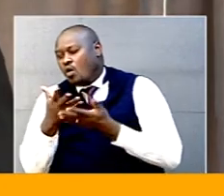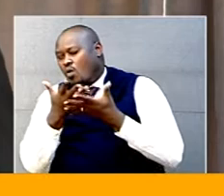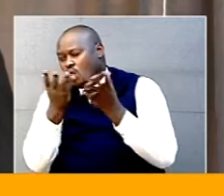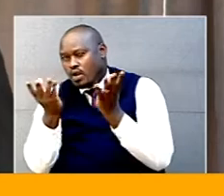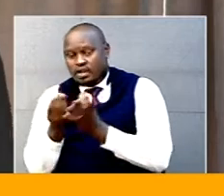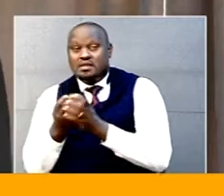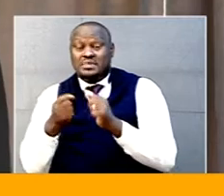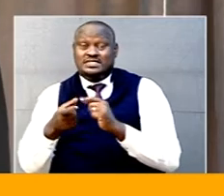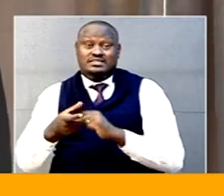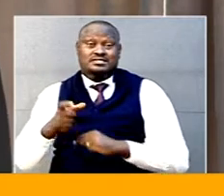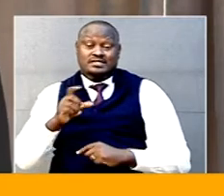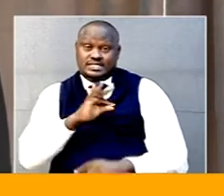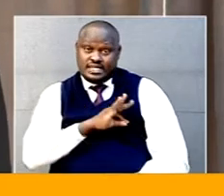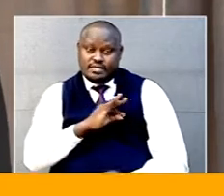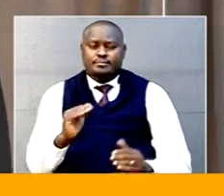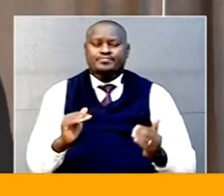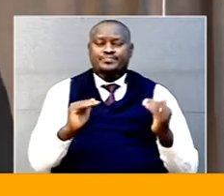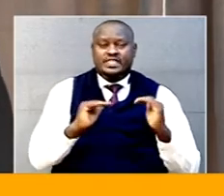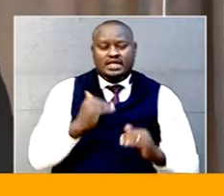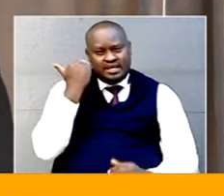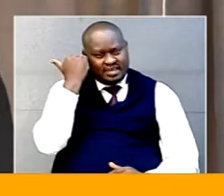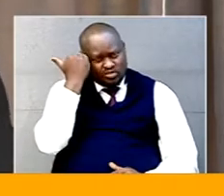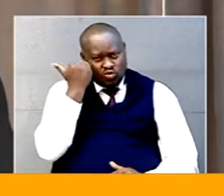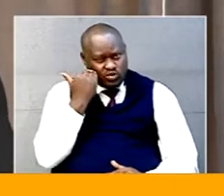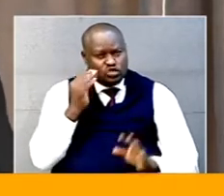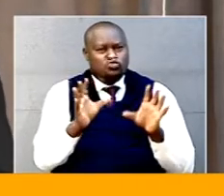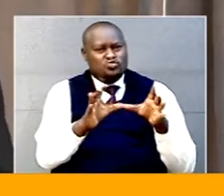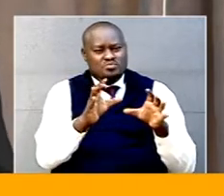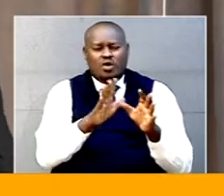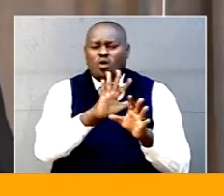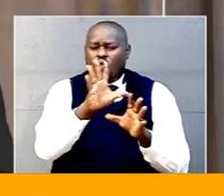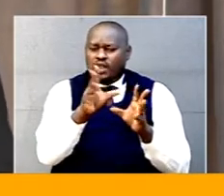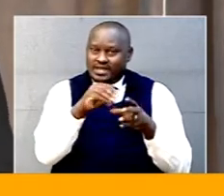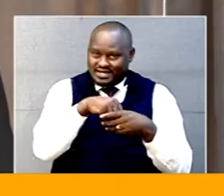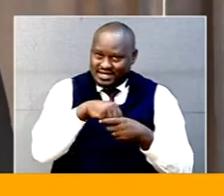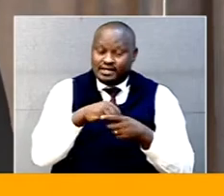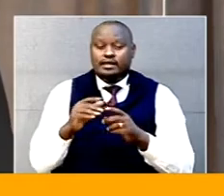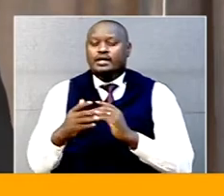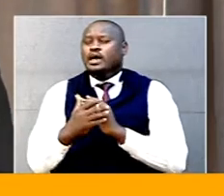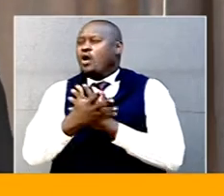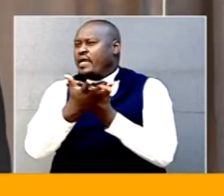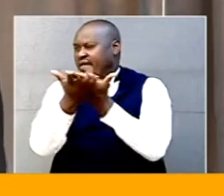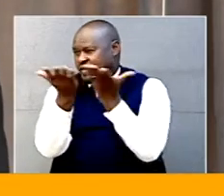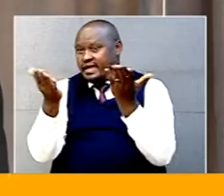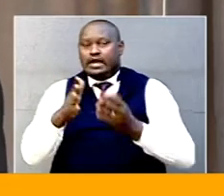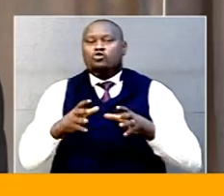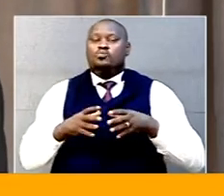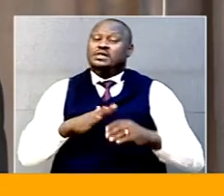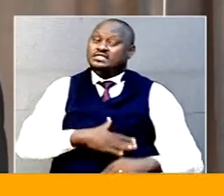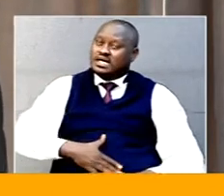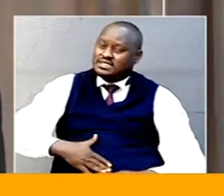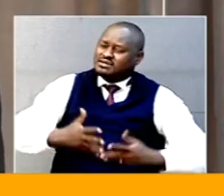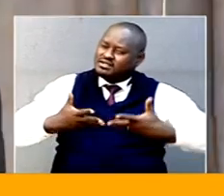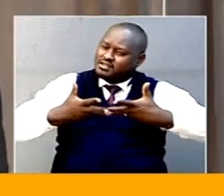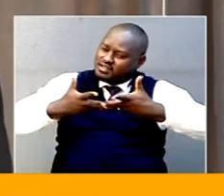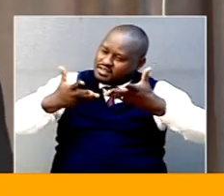judiciary workers, including state attorneys and prosecutors, and all scientists in the entire public